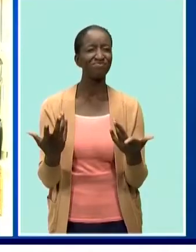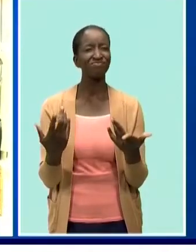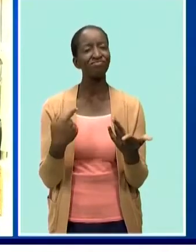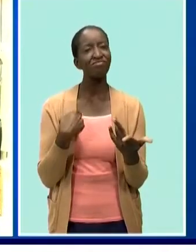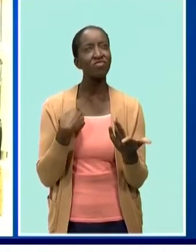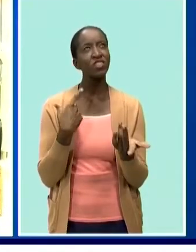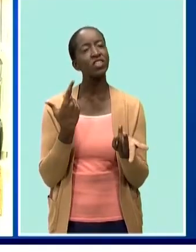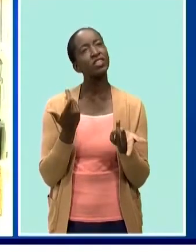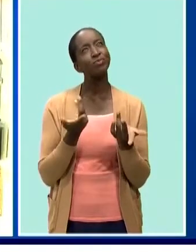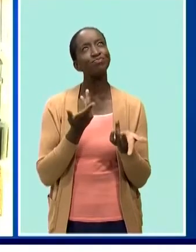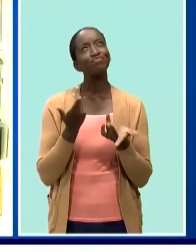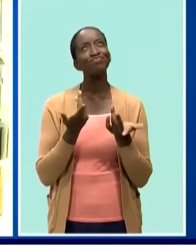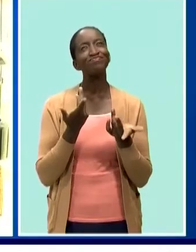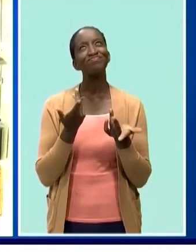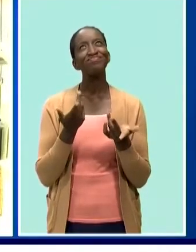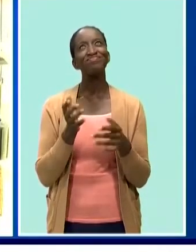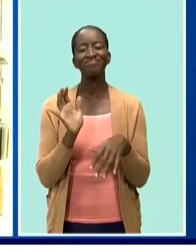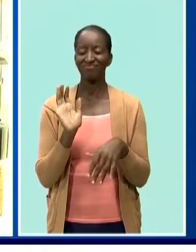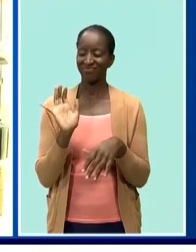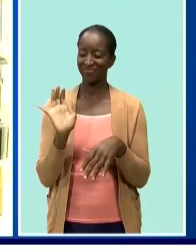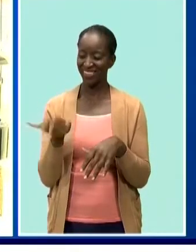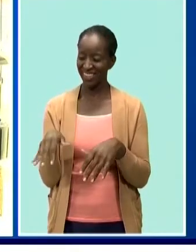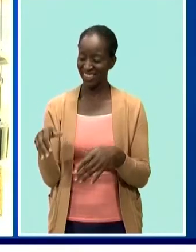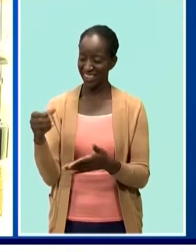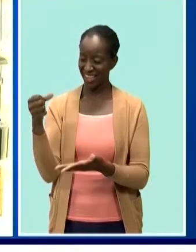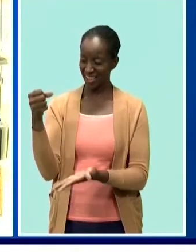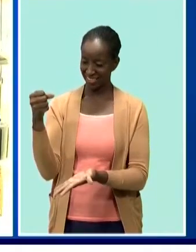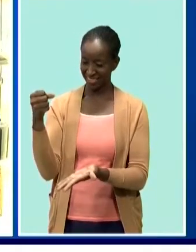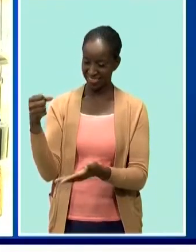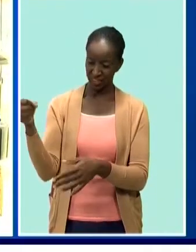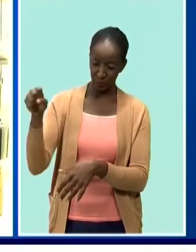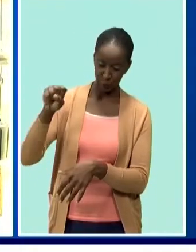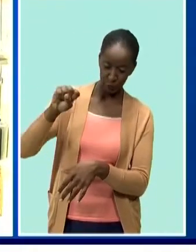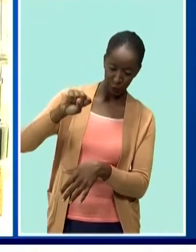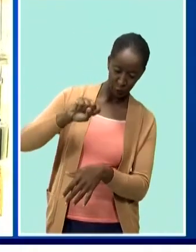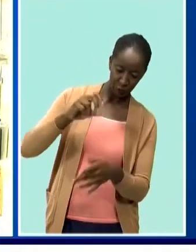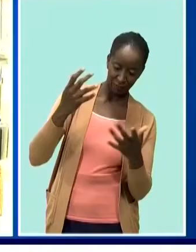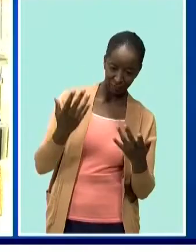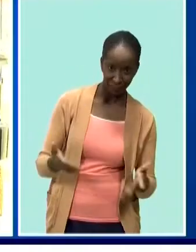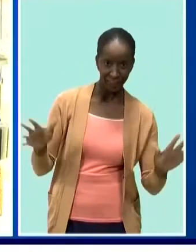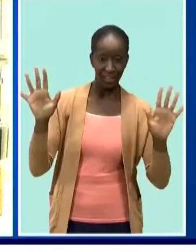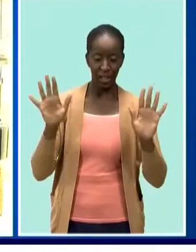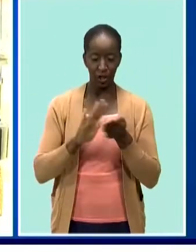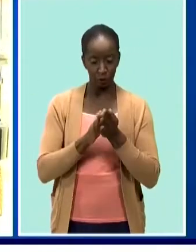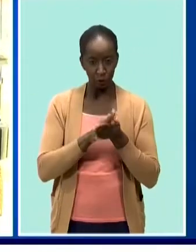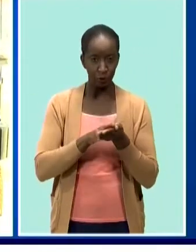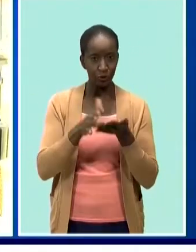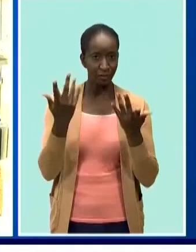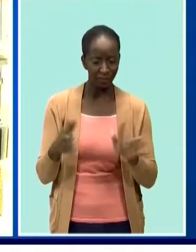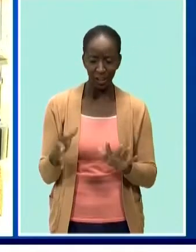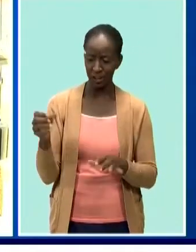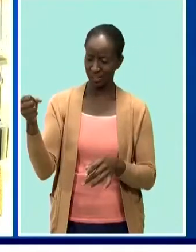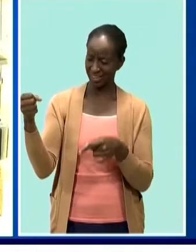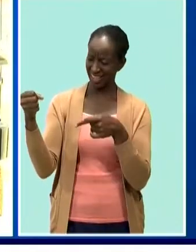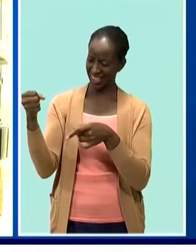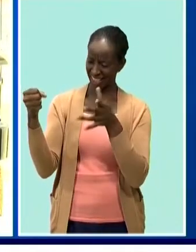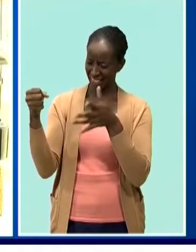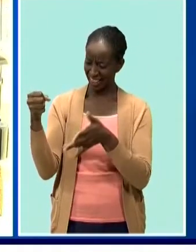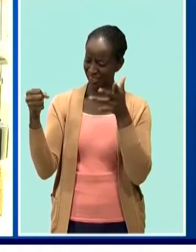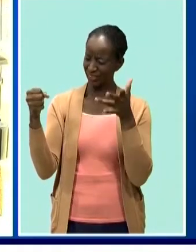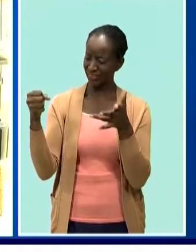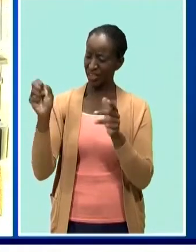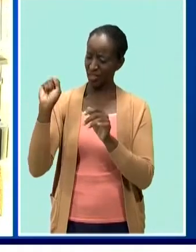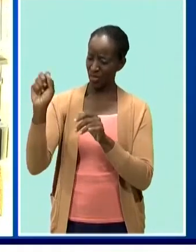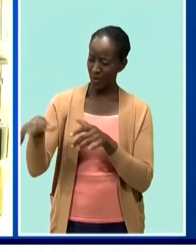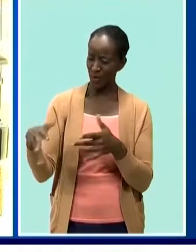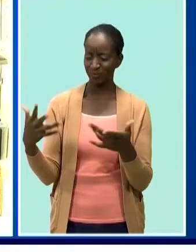a way that we could cut all of this wastage out. And I spoke to our local manufacturer, a very good Bajan company that we've been